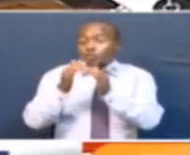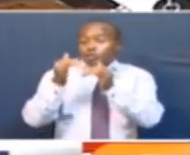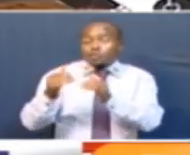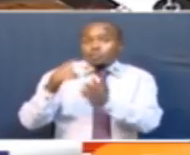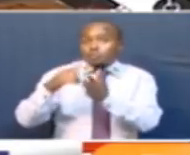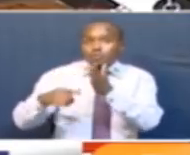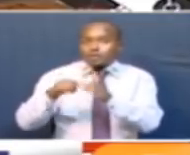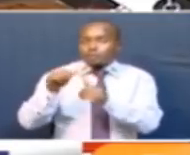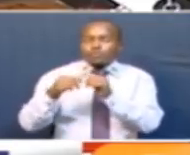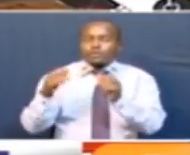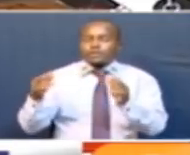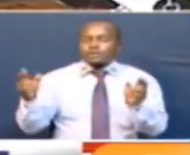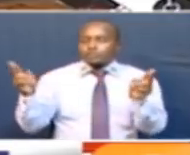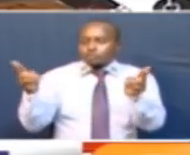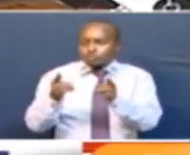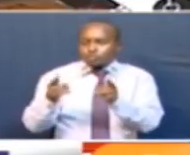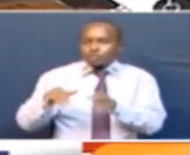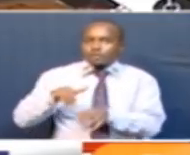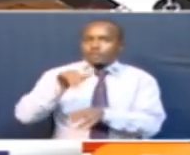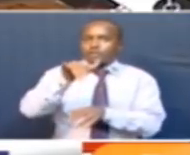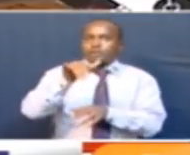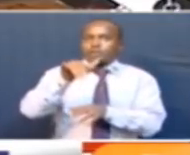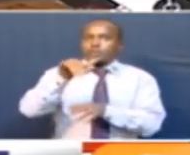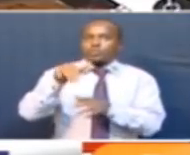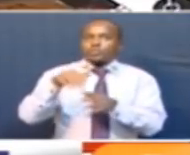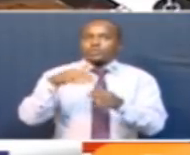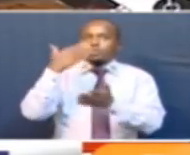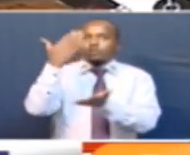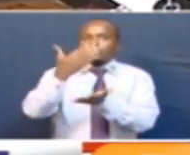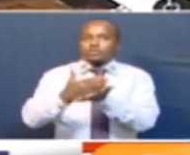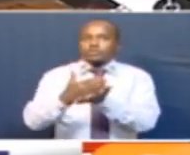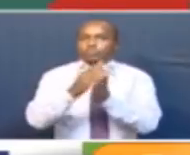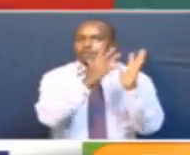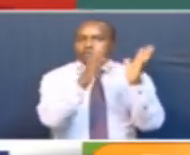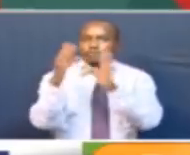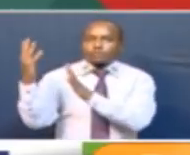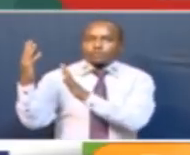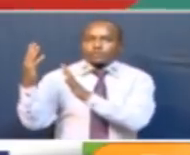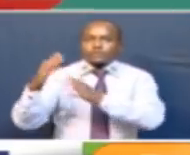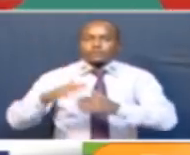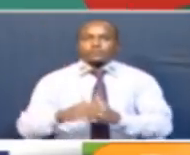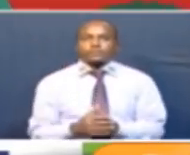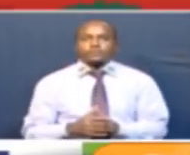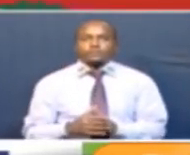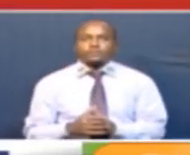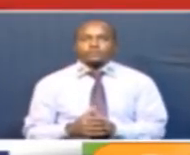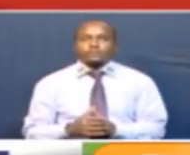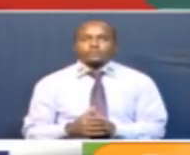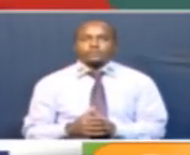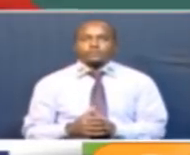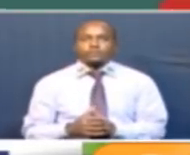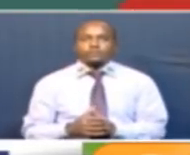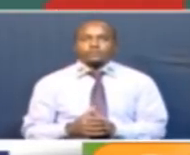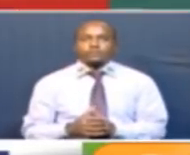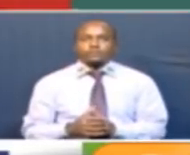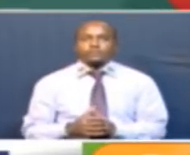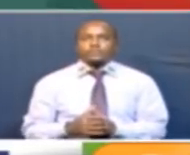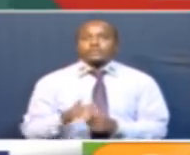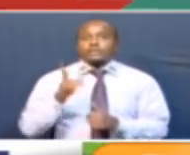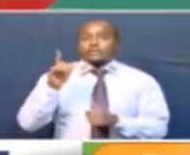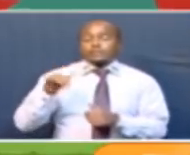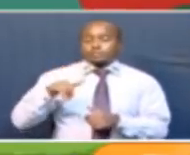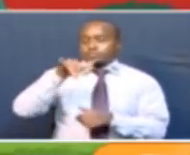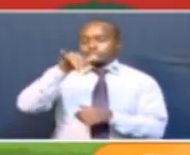short trip that ended in the densely forested Aberdare ranges. The aircraft with 10 people on board left Kitale